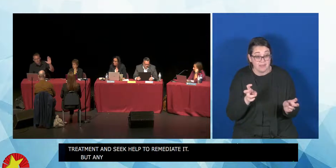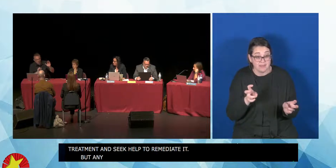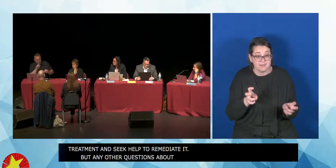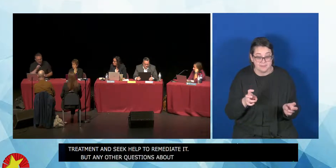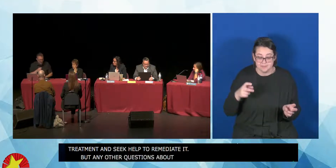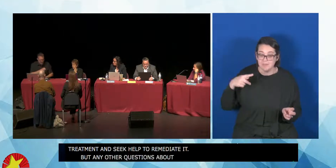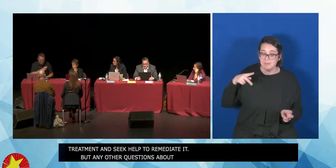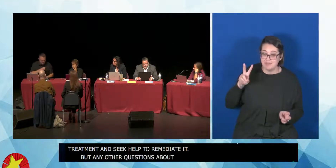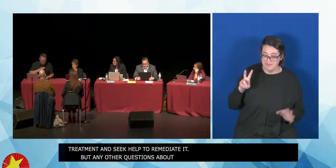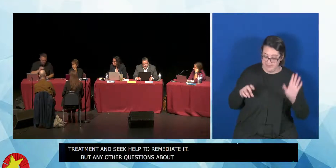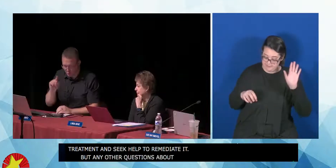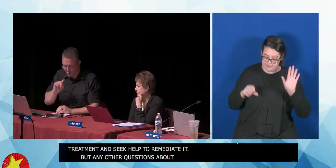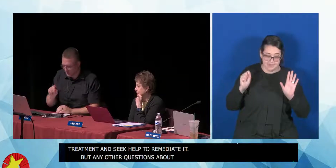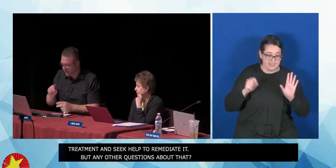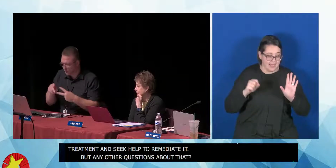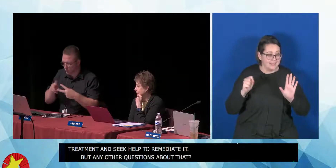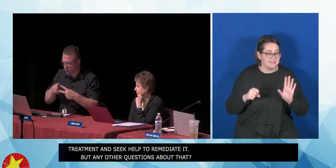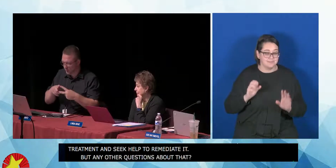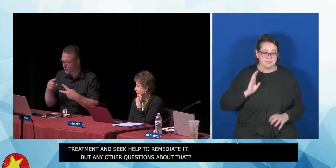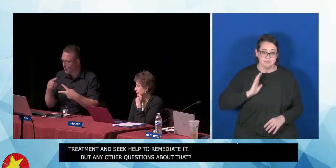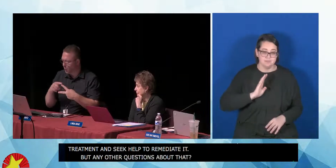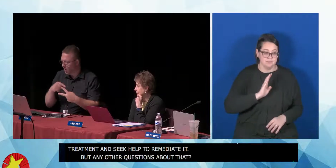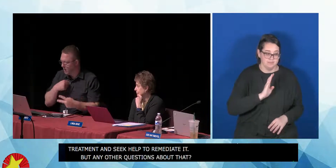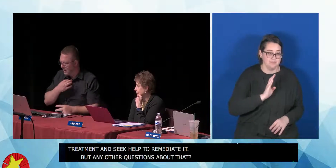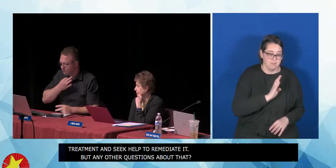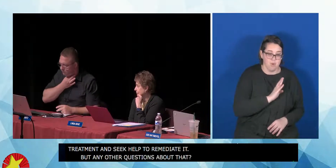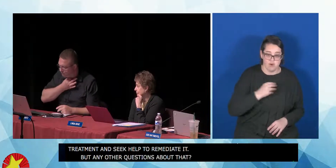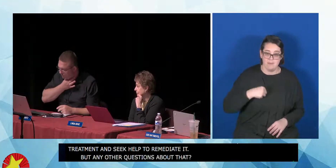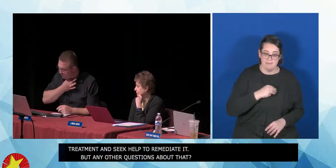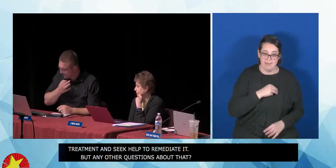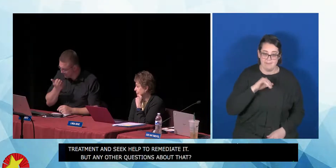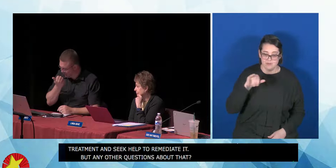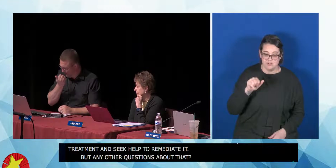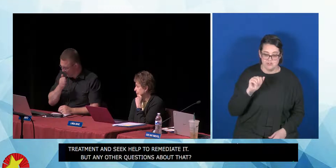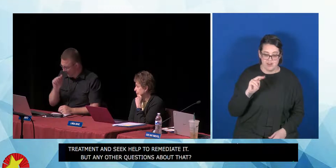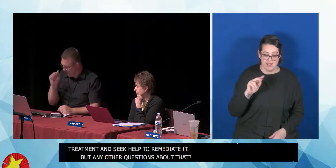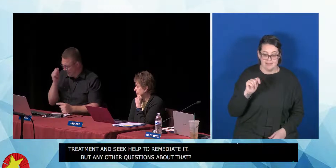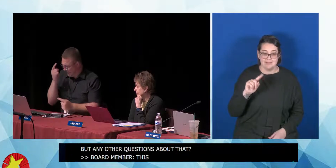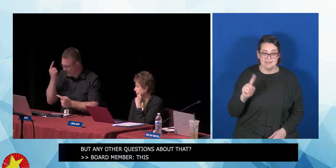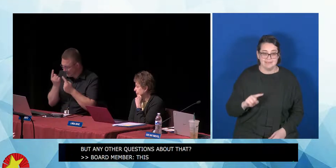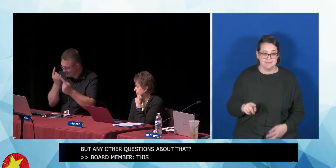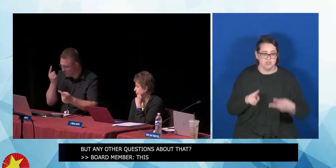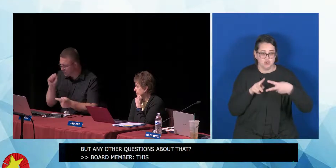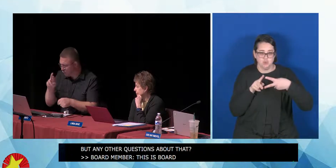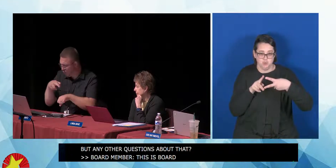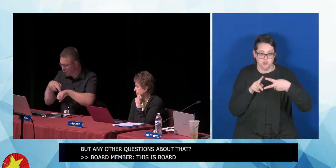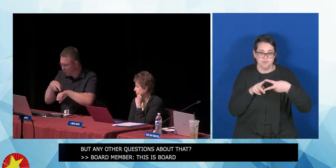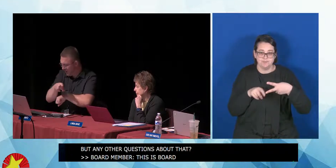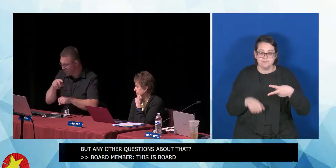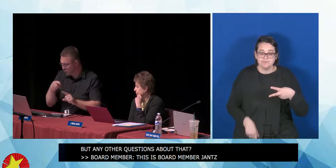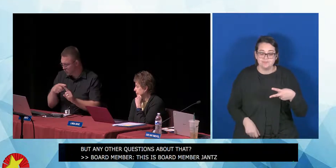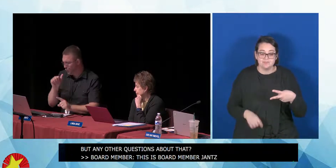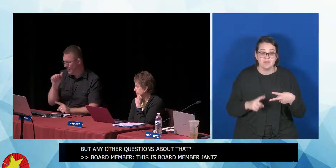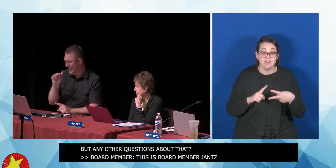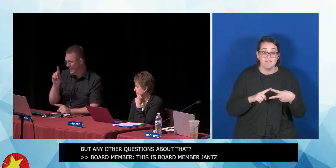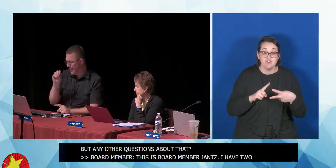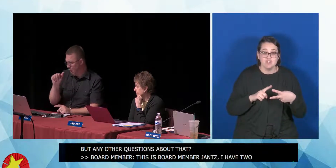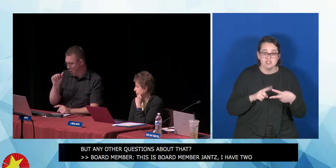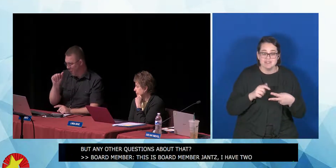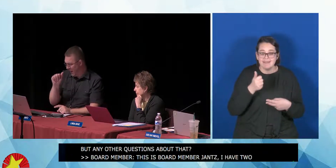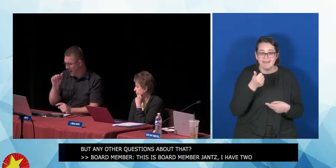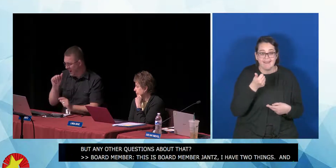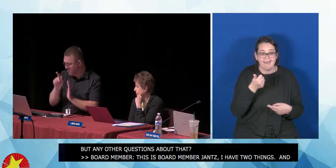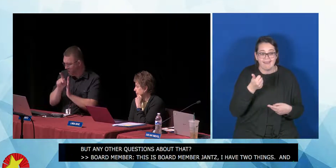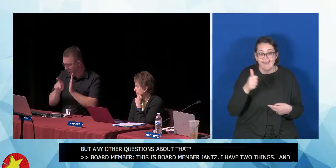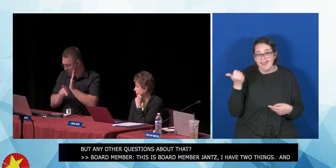Yes. This is Board Member Jantz. I have two things. Is there any consideration